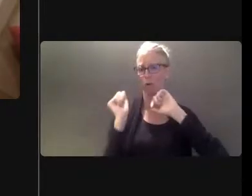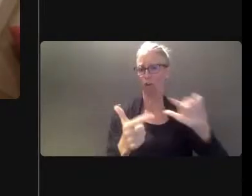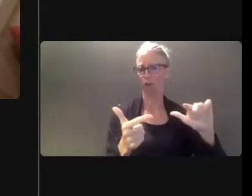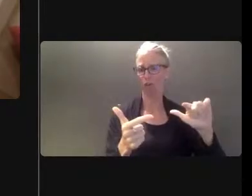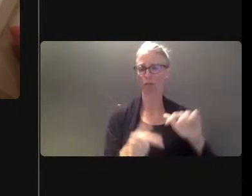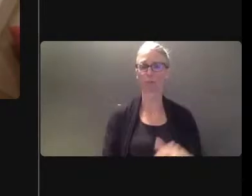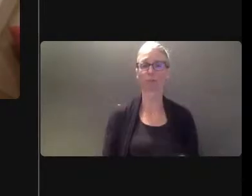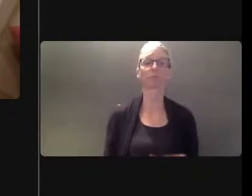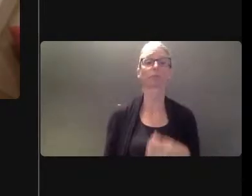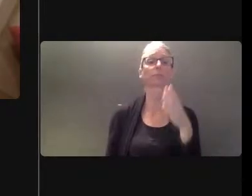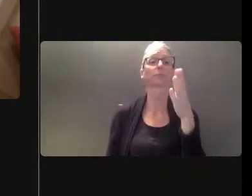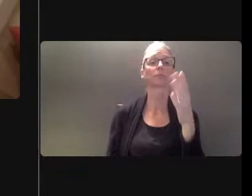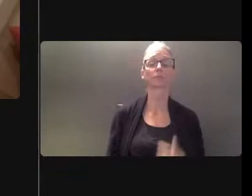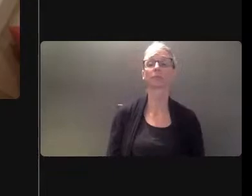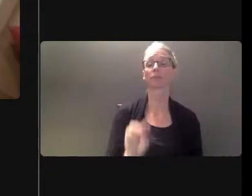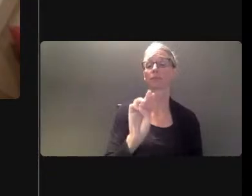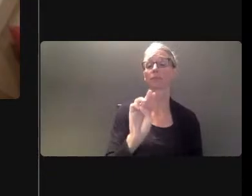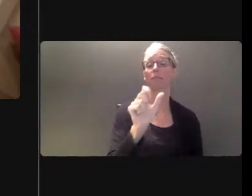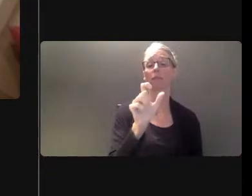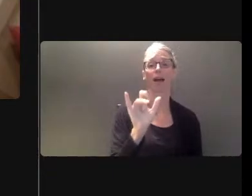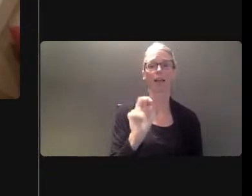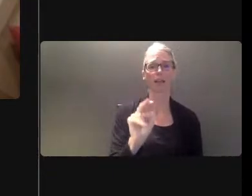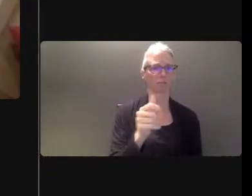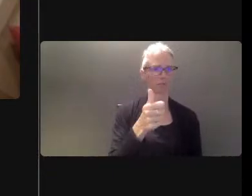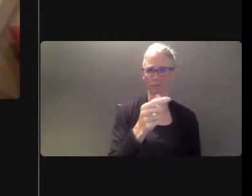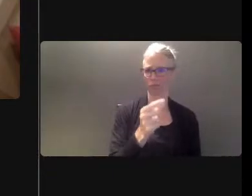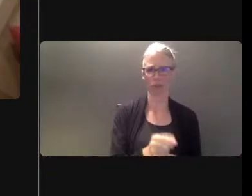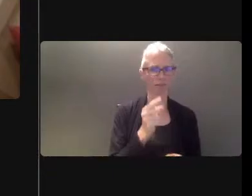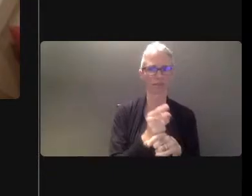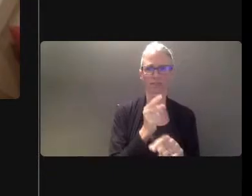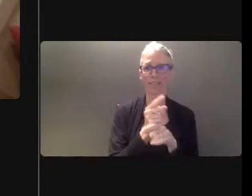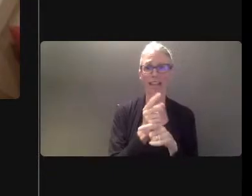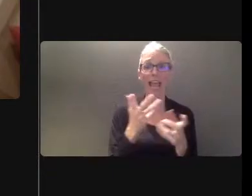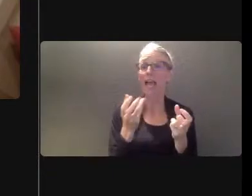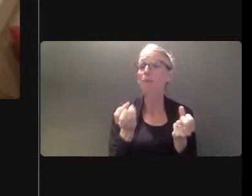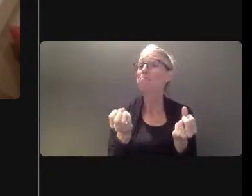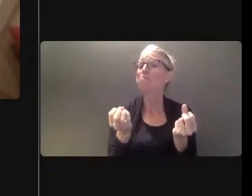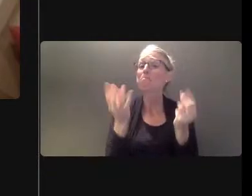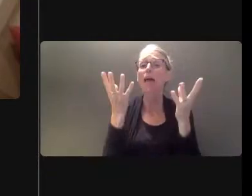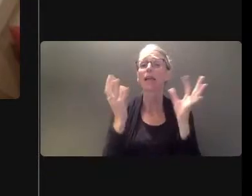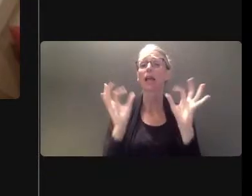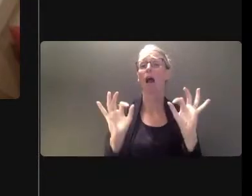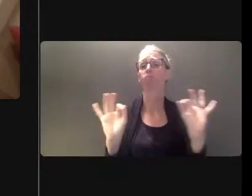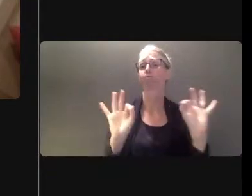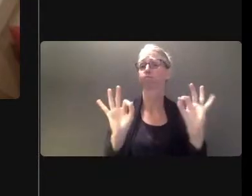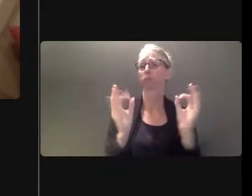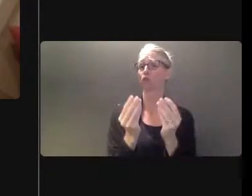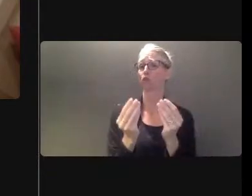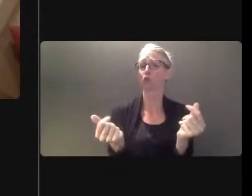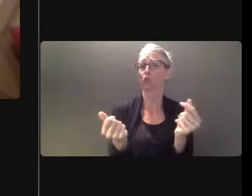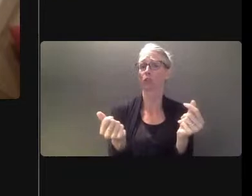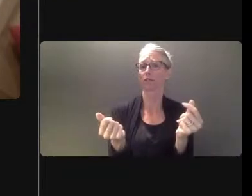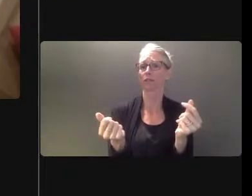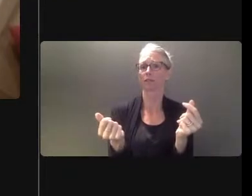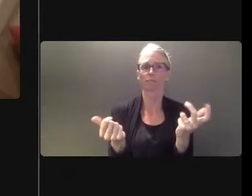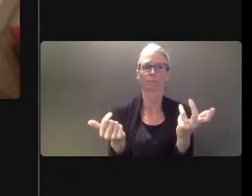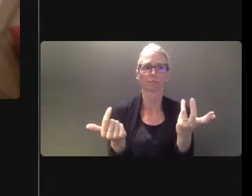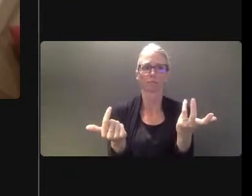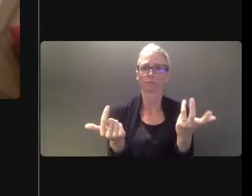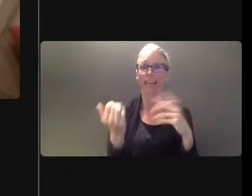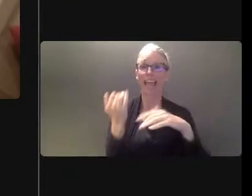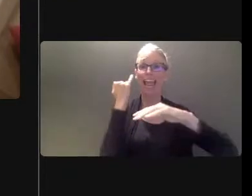that I think you touched on just there, Richard, about kind of low tech, literally just add some more dirt